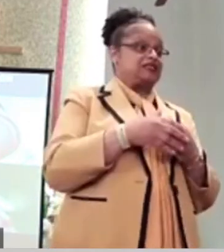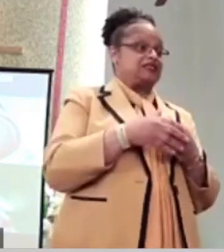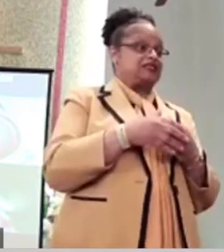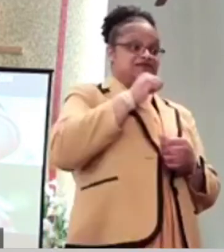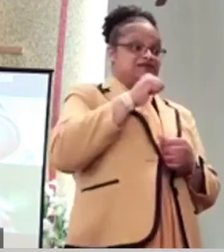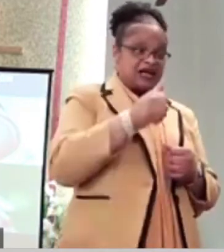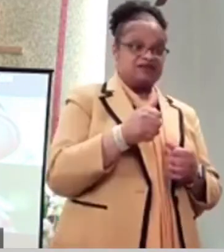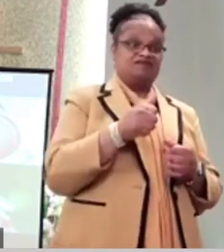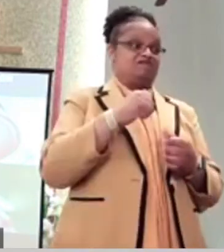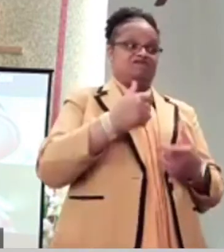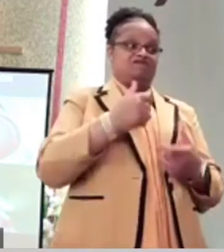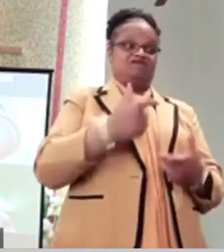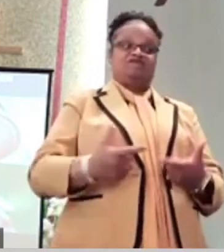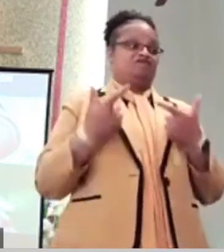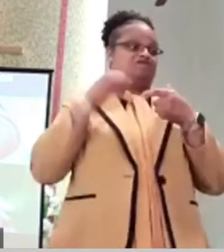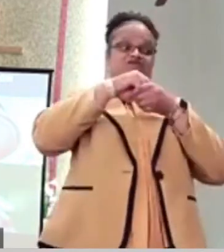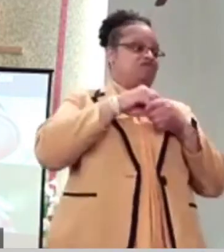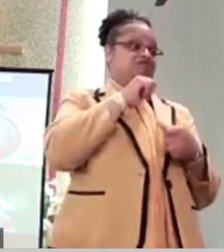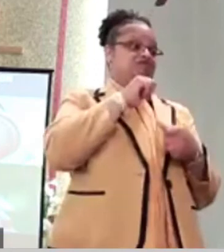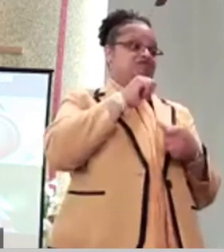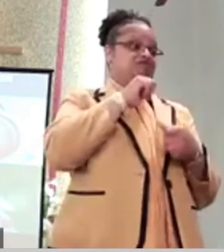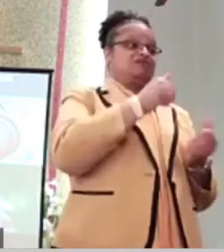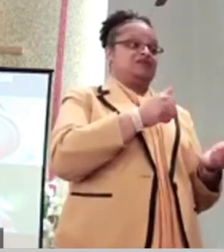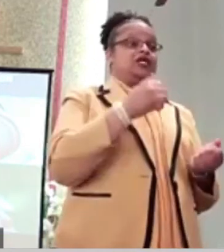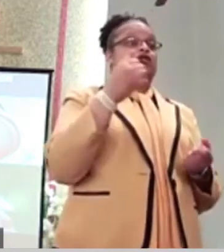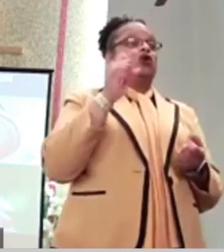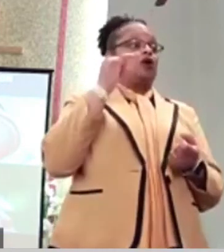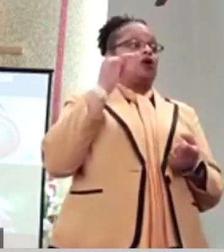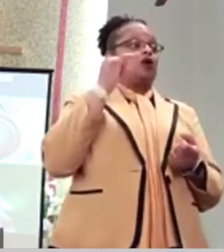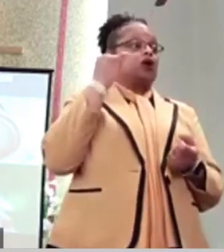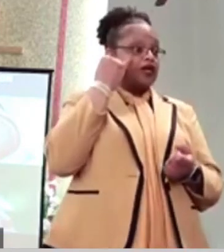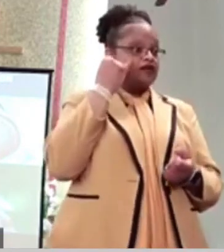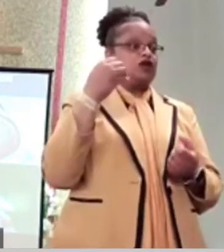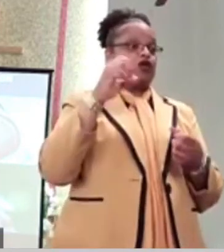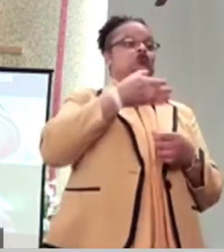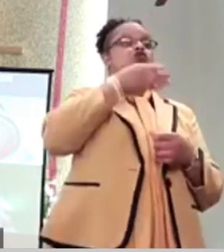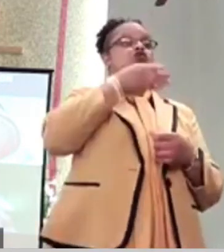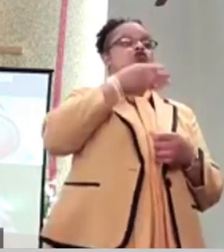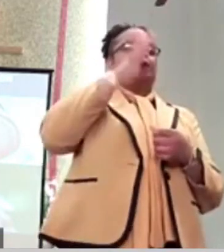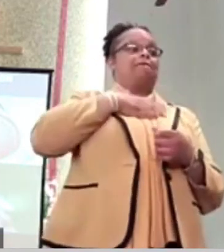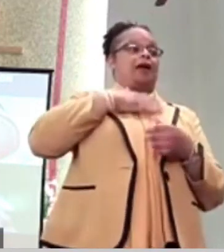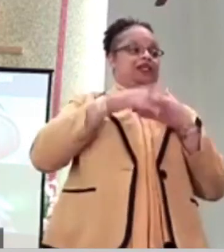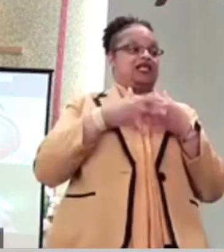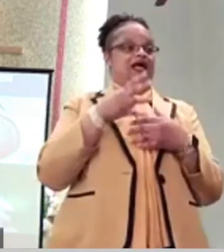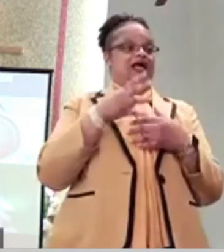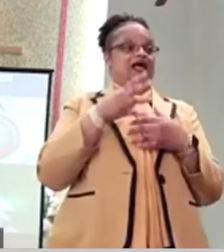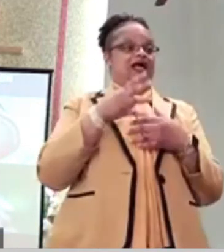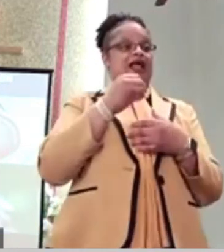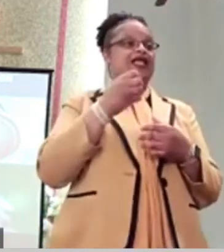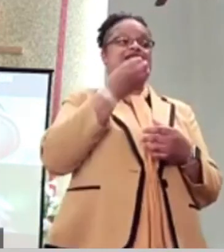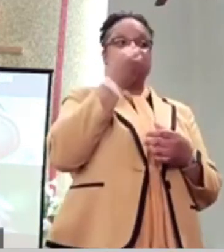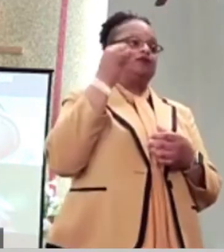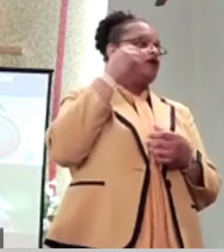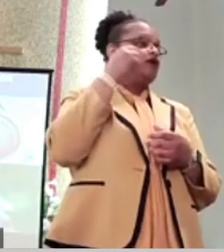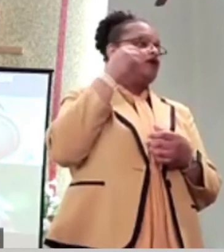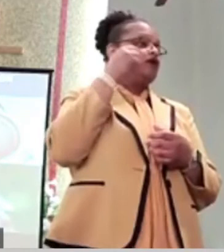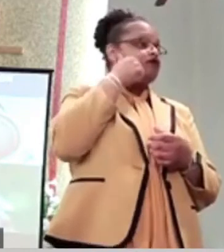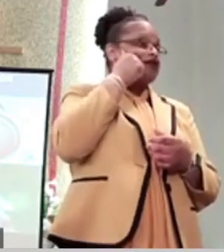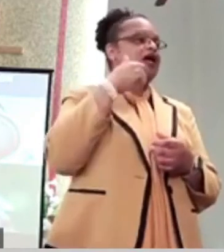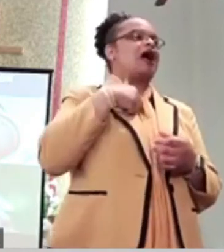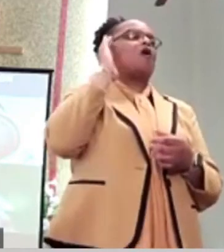you. Whoever eats my flesh and drinks my blood has eternal life, and I will raise him up at the